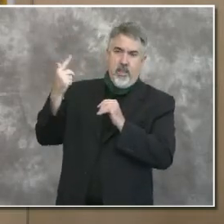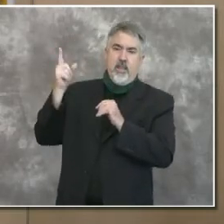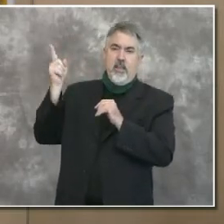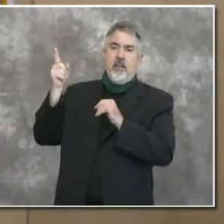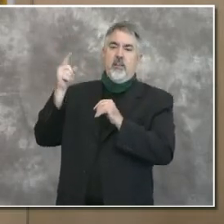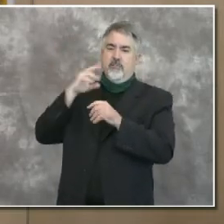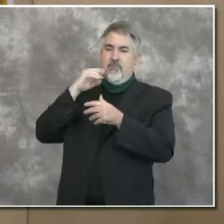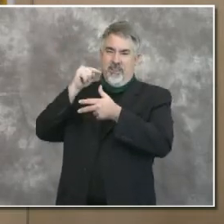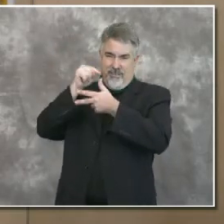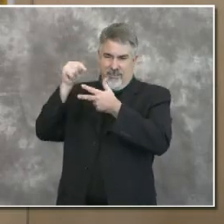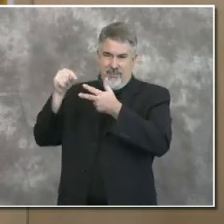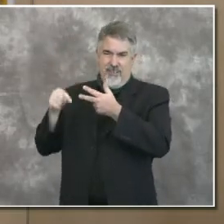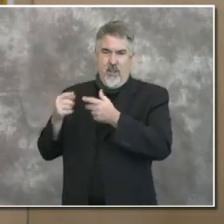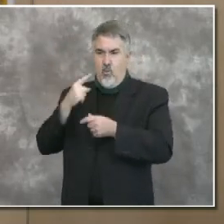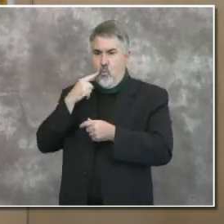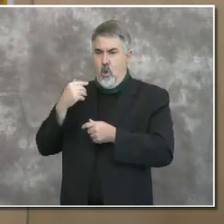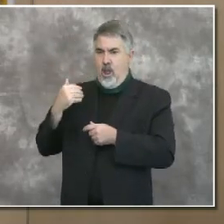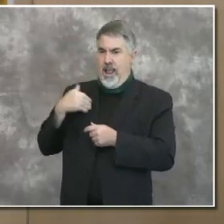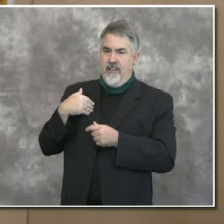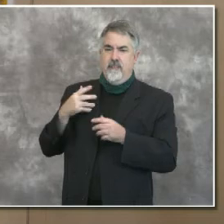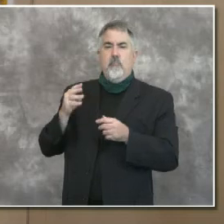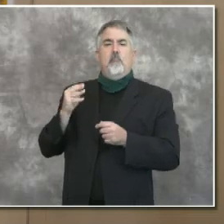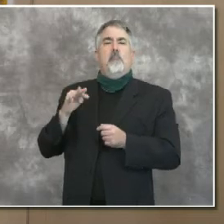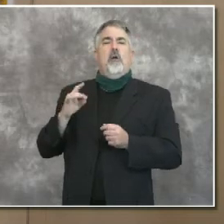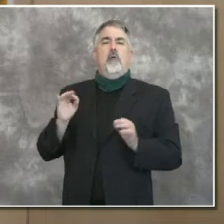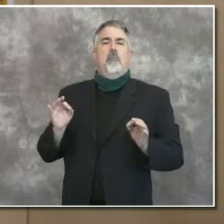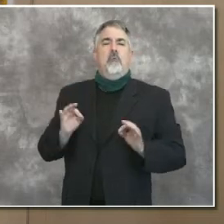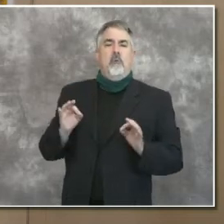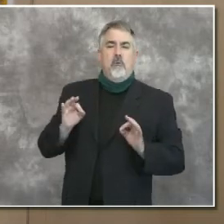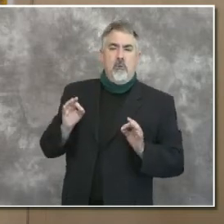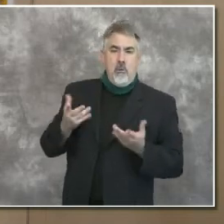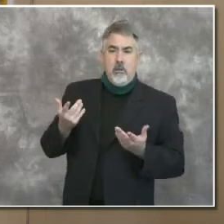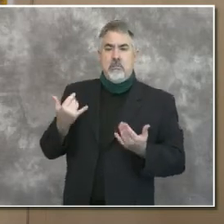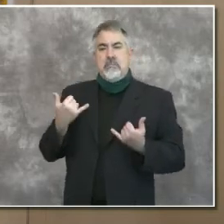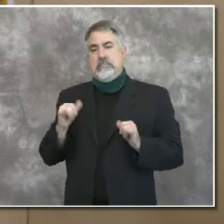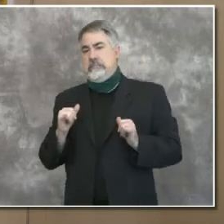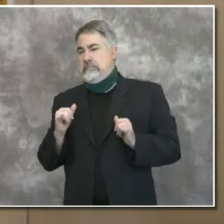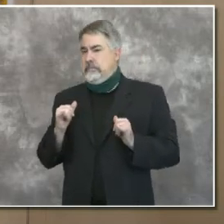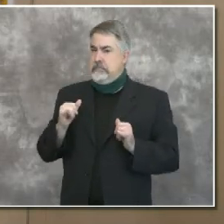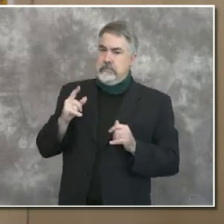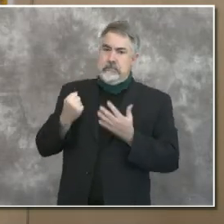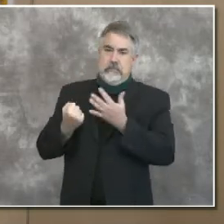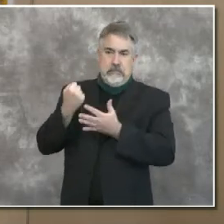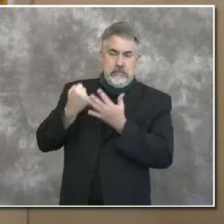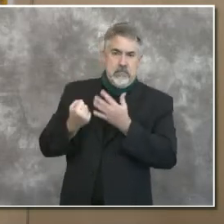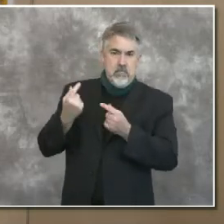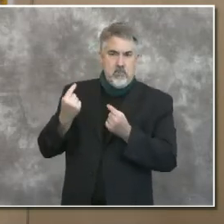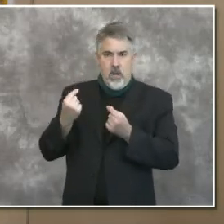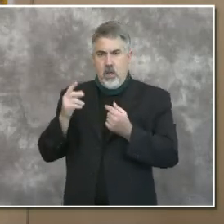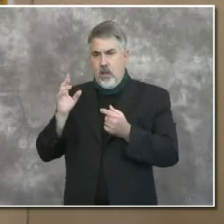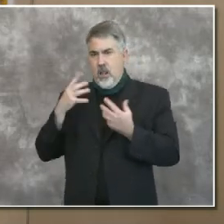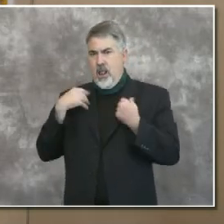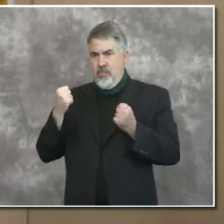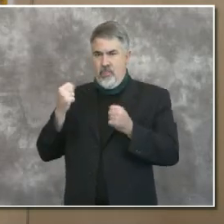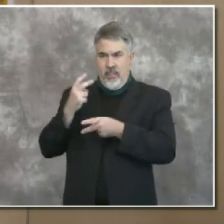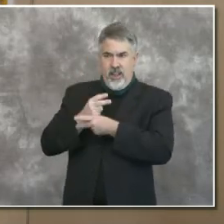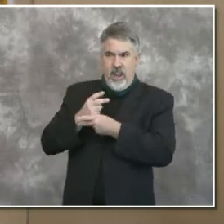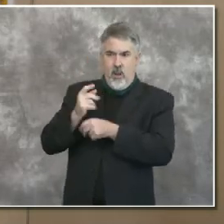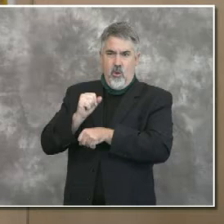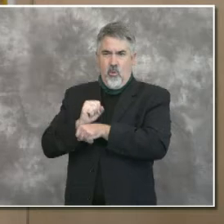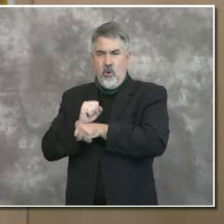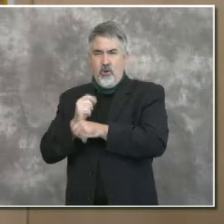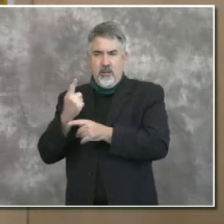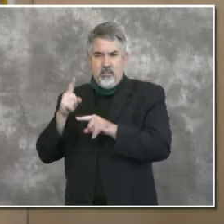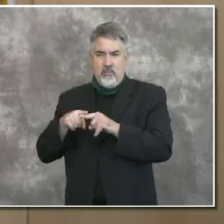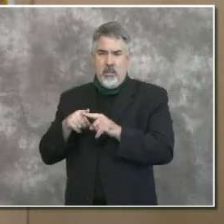have mild symptoms, but we want to prioritize our healthcare workers as well as our